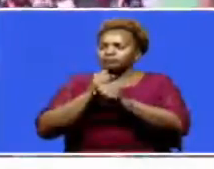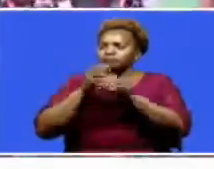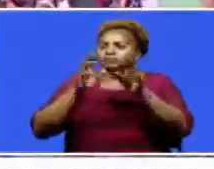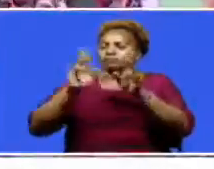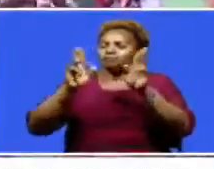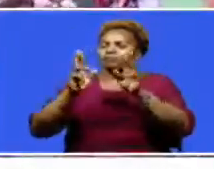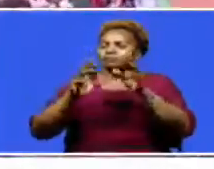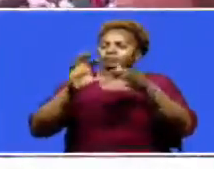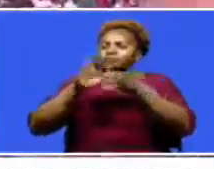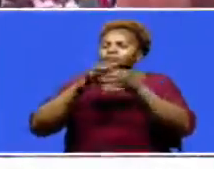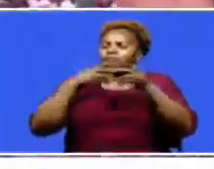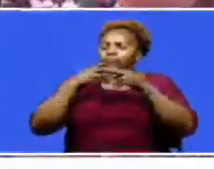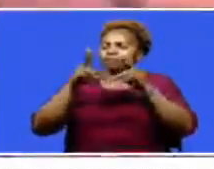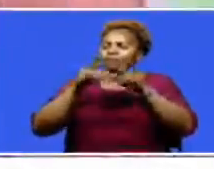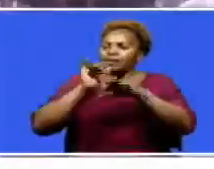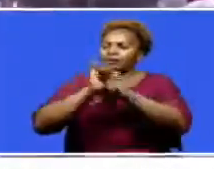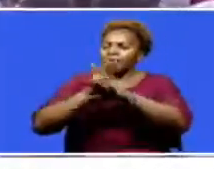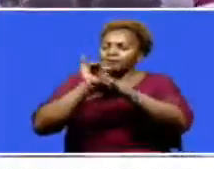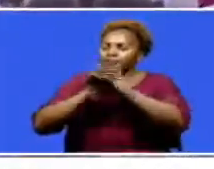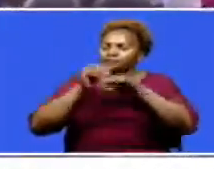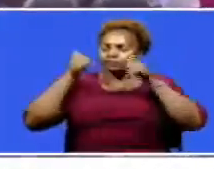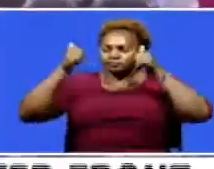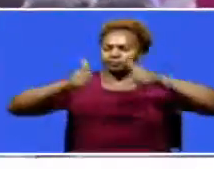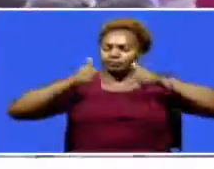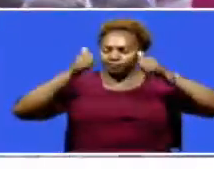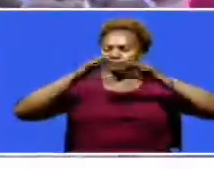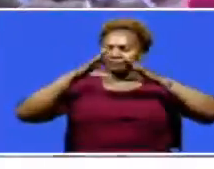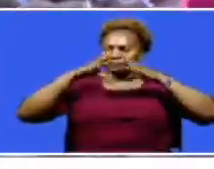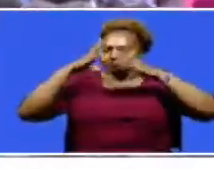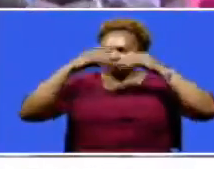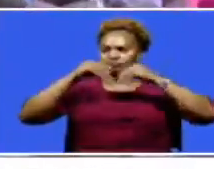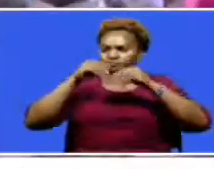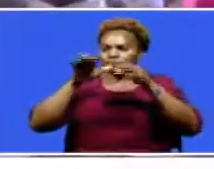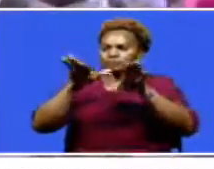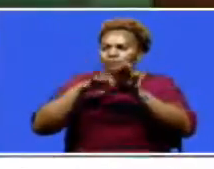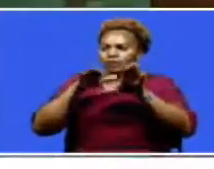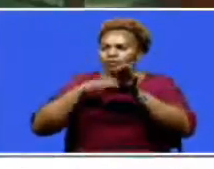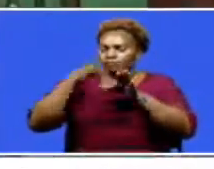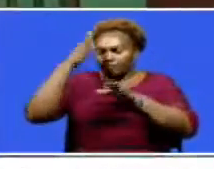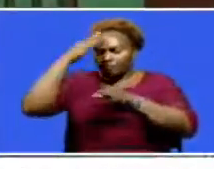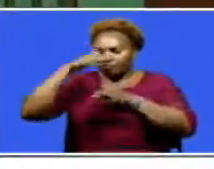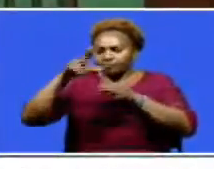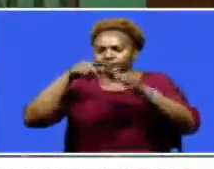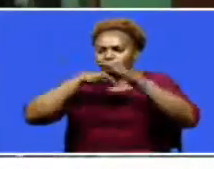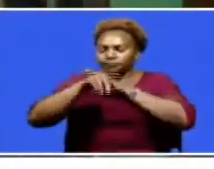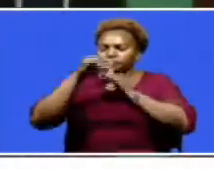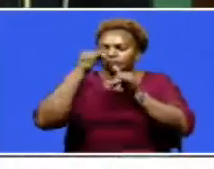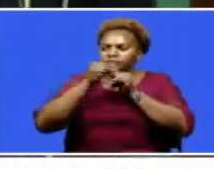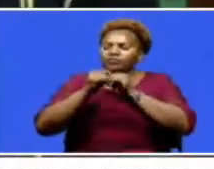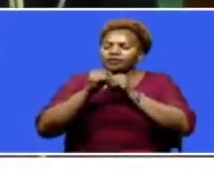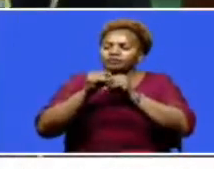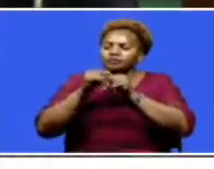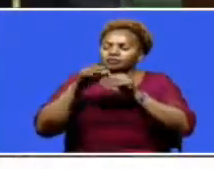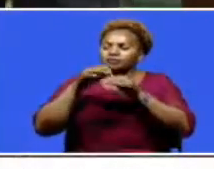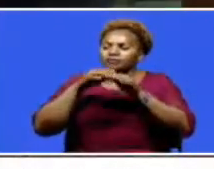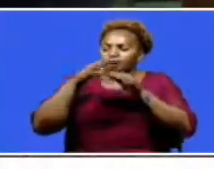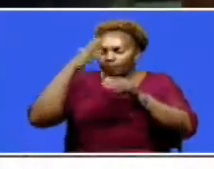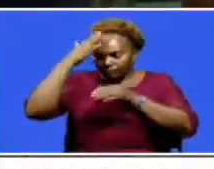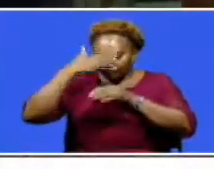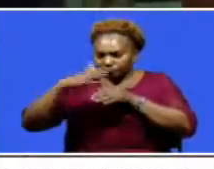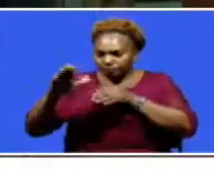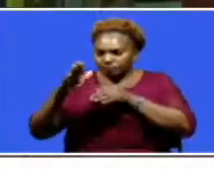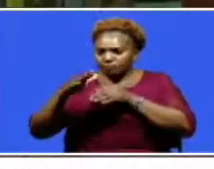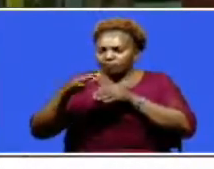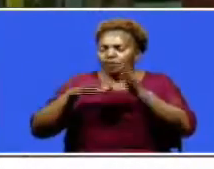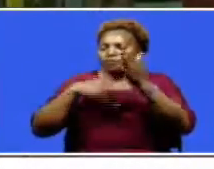their counterparts who have begun early campaigns in the presidential race, members of parliament are entering their final stretch in parliament with